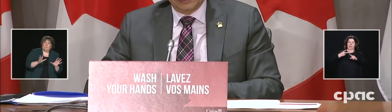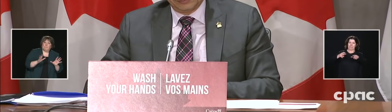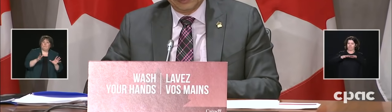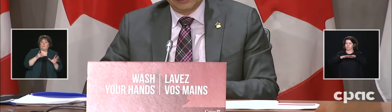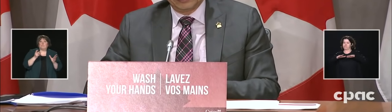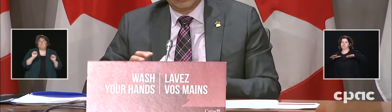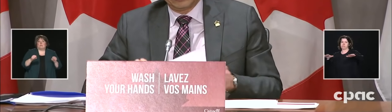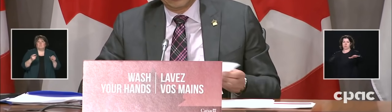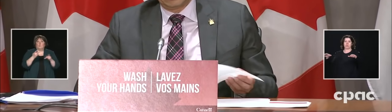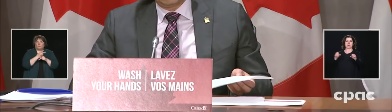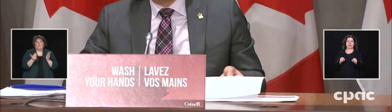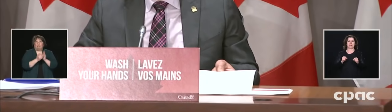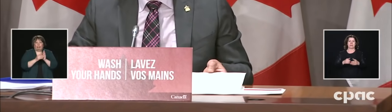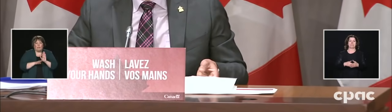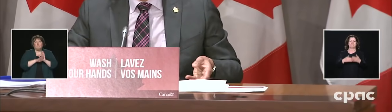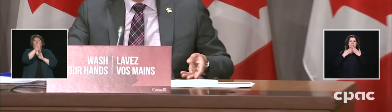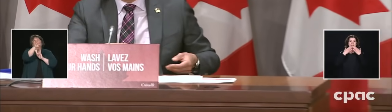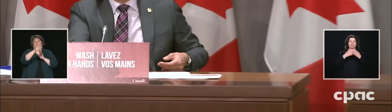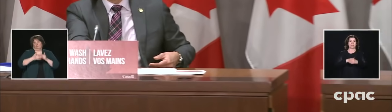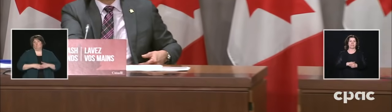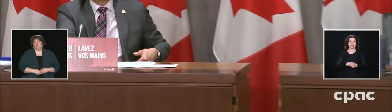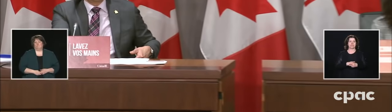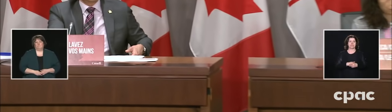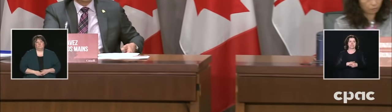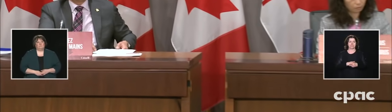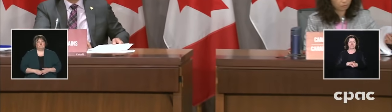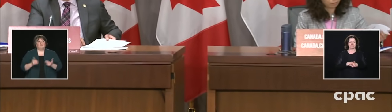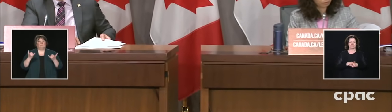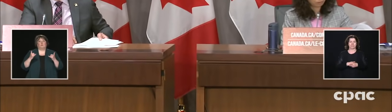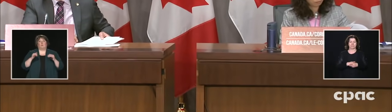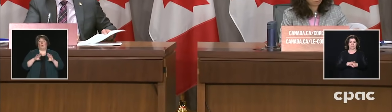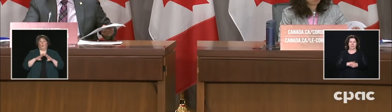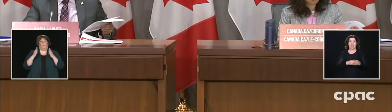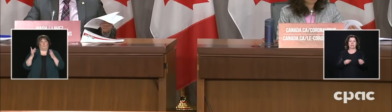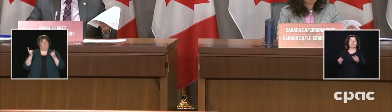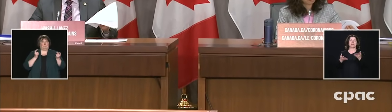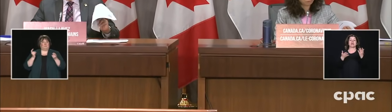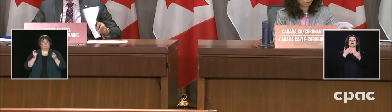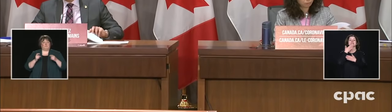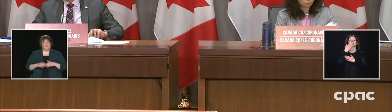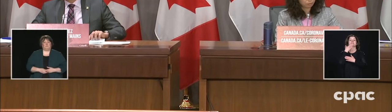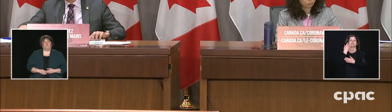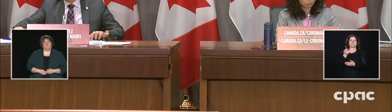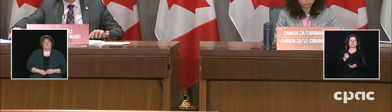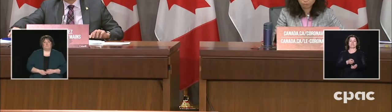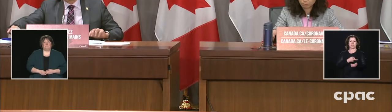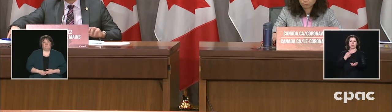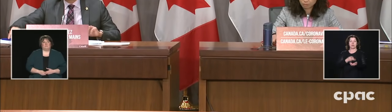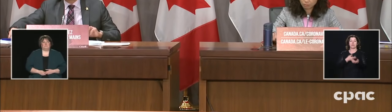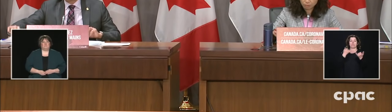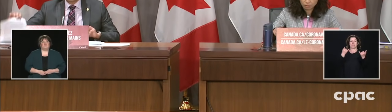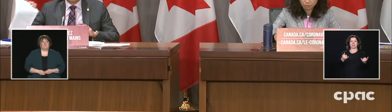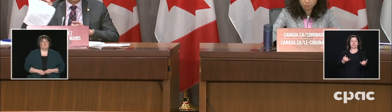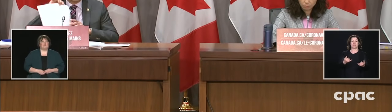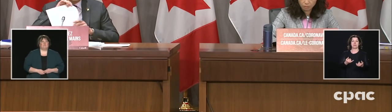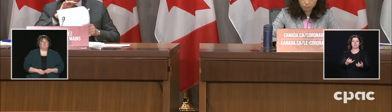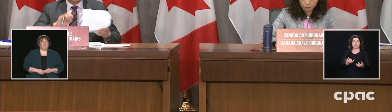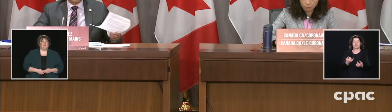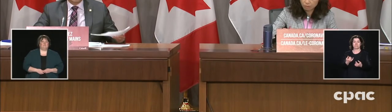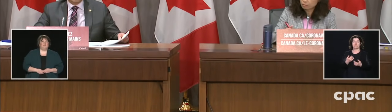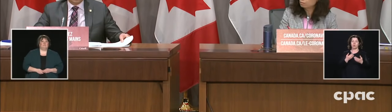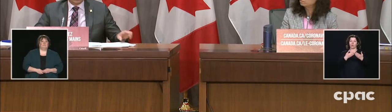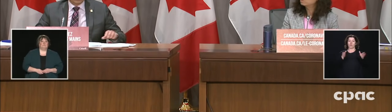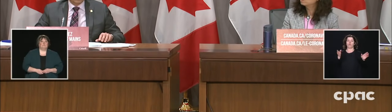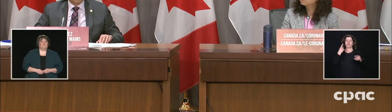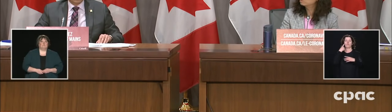Thank you, doctors. We will now open the line and the floor to questions. As usual, we will start with 3 questions from the phone and then 3 questions